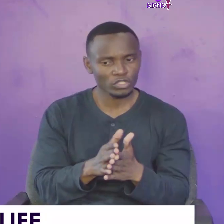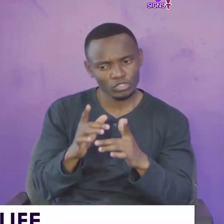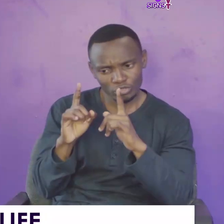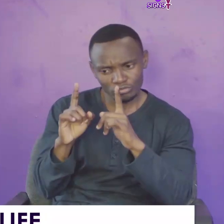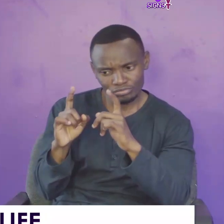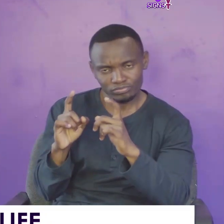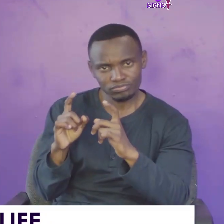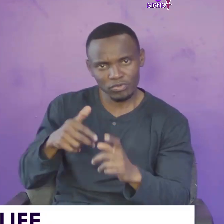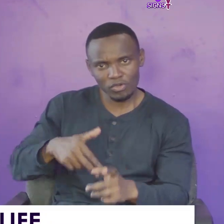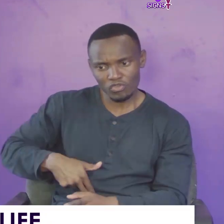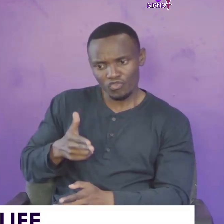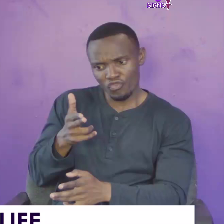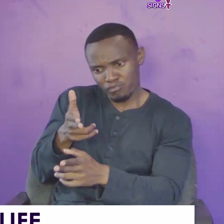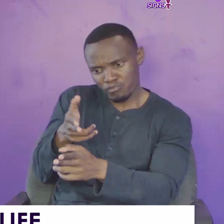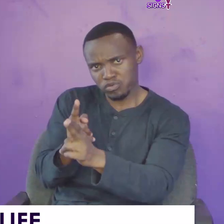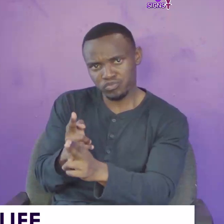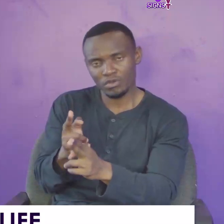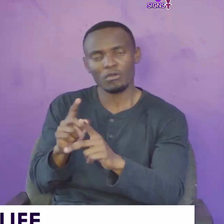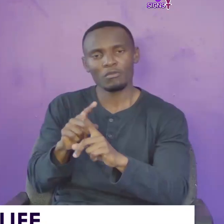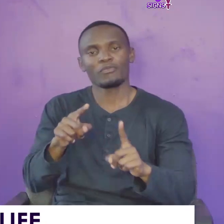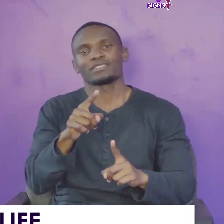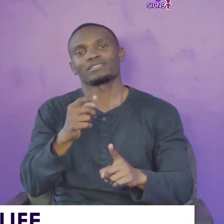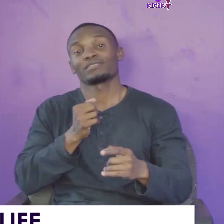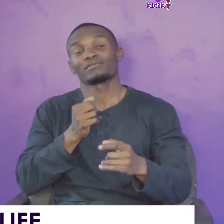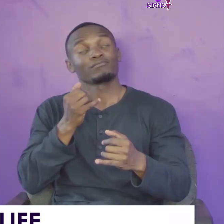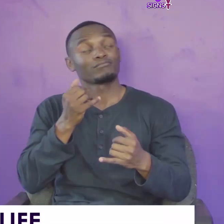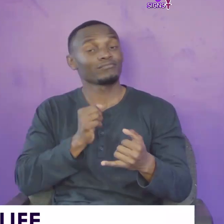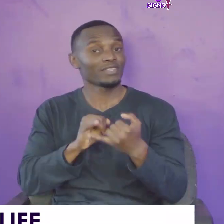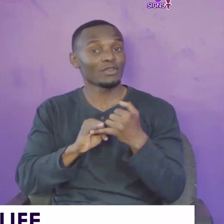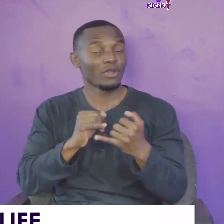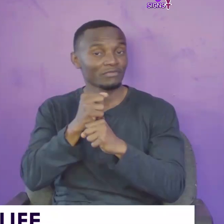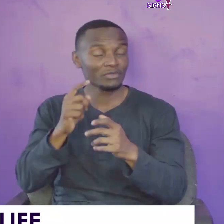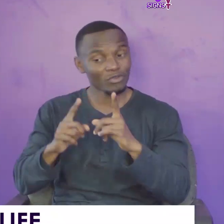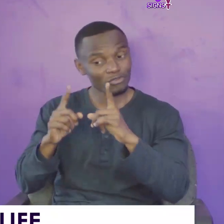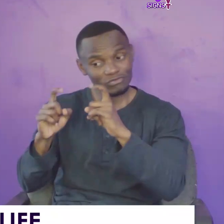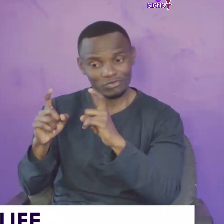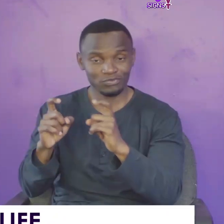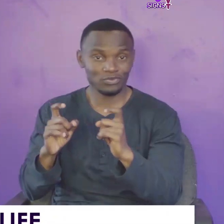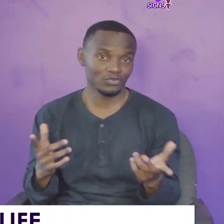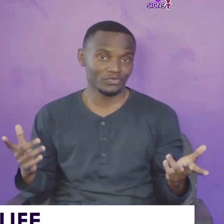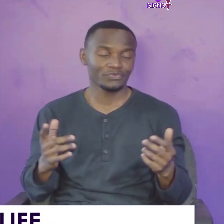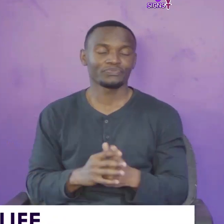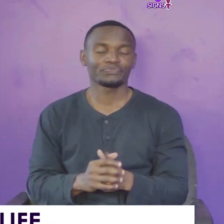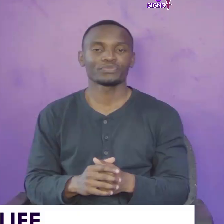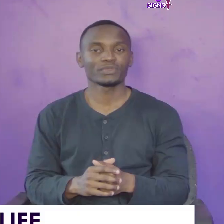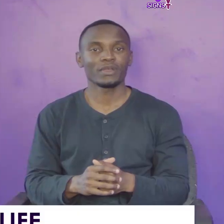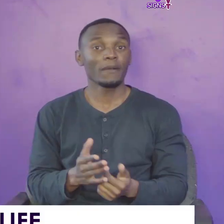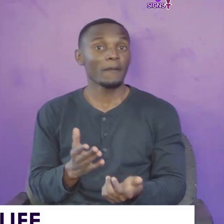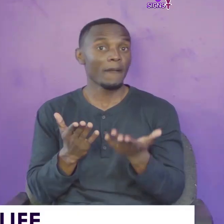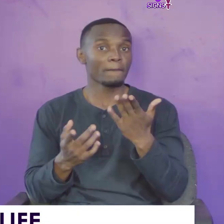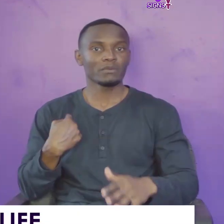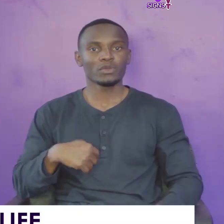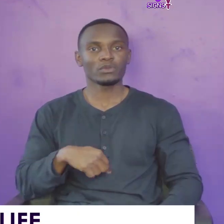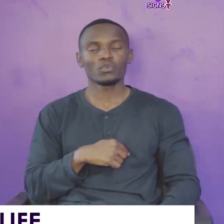of the, a photo. So, we can be here talking and the person listening to